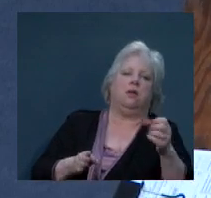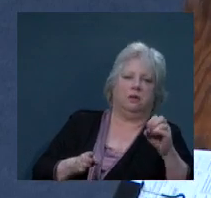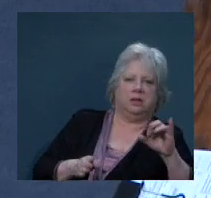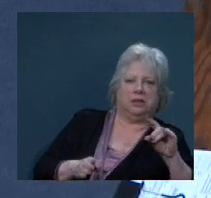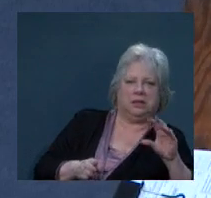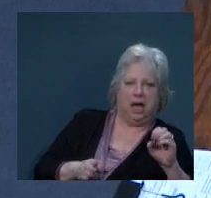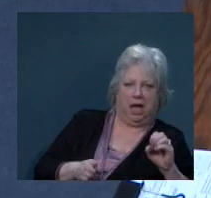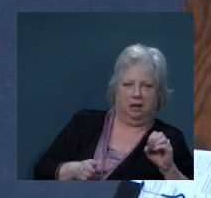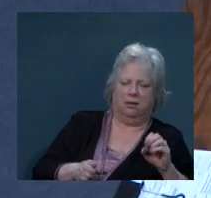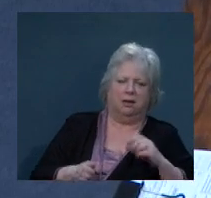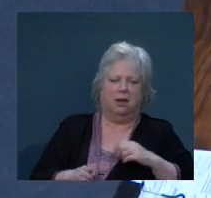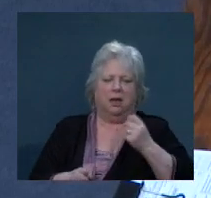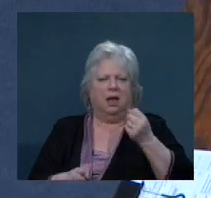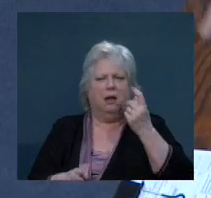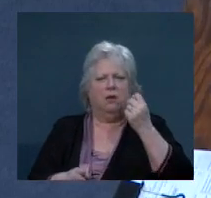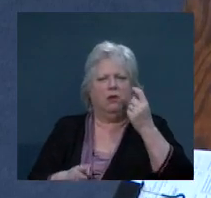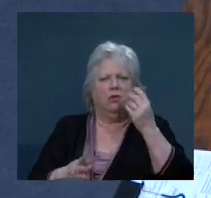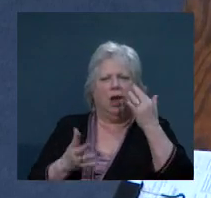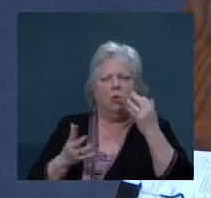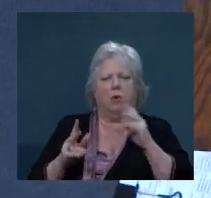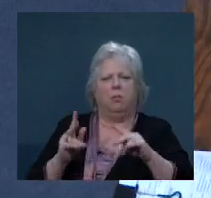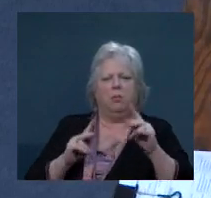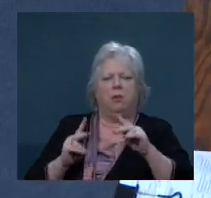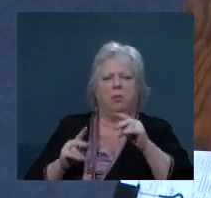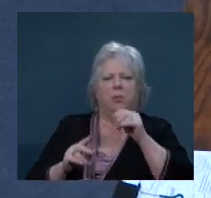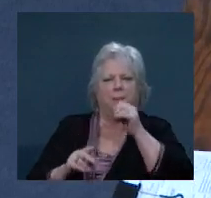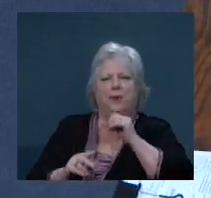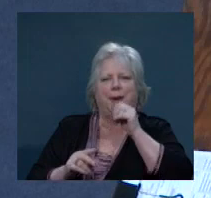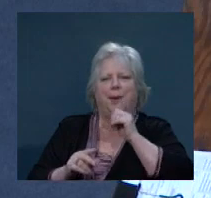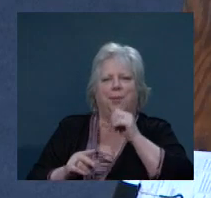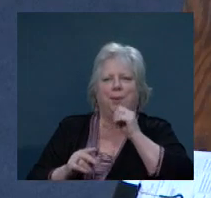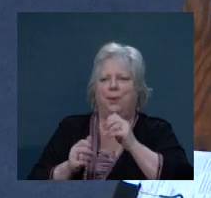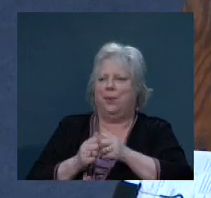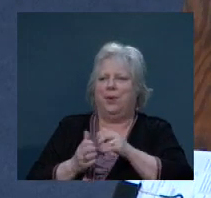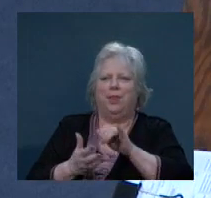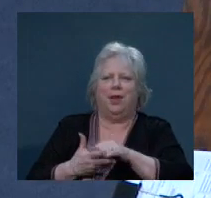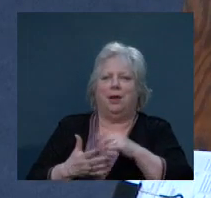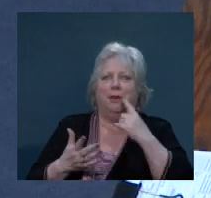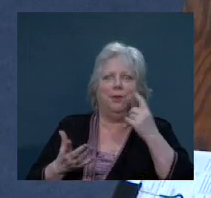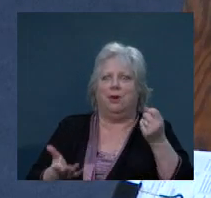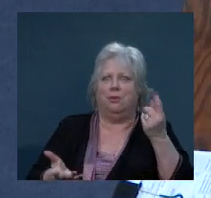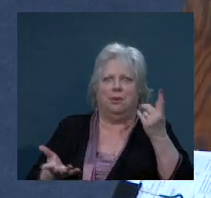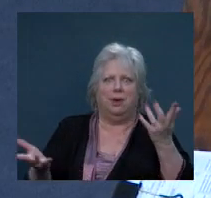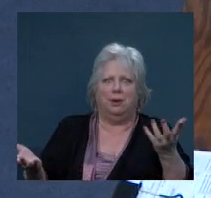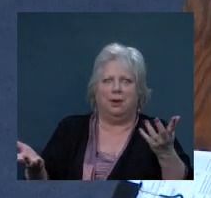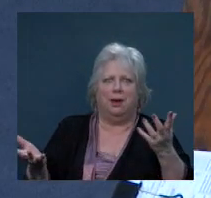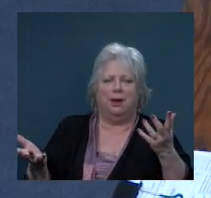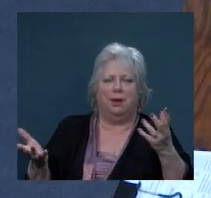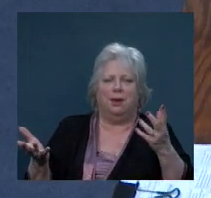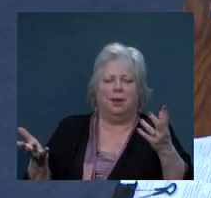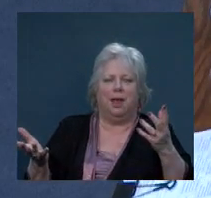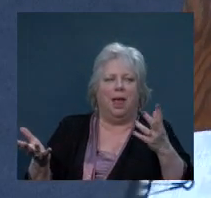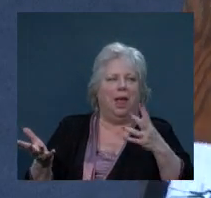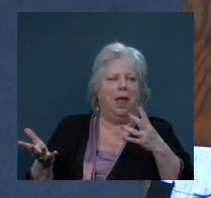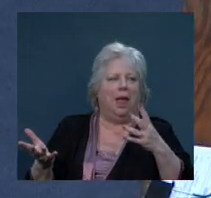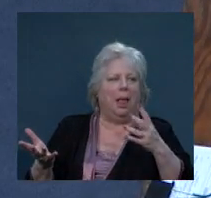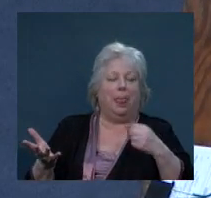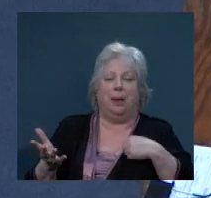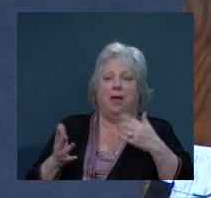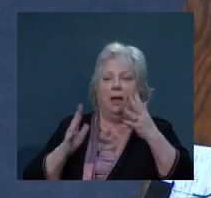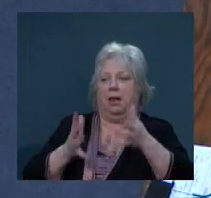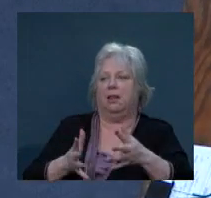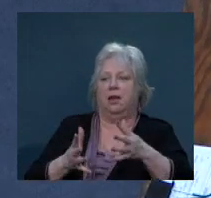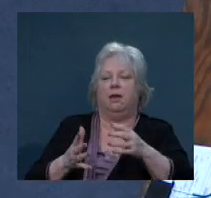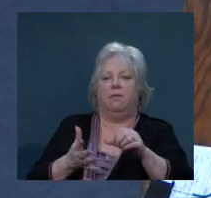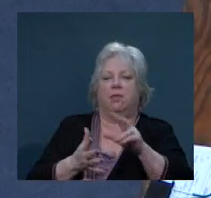And I don't understand why people put up with this. I don't understand that at all. And I can leave these for you if you